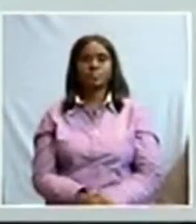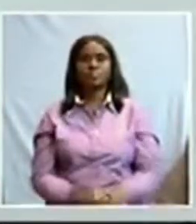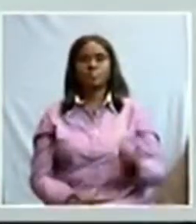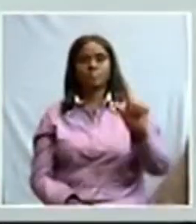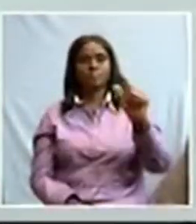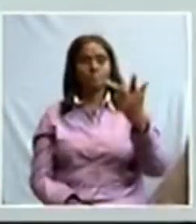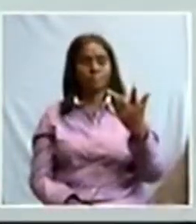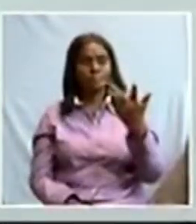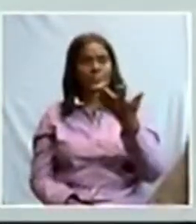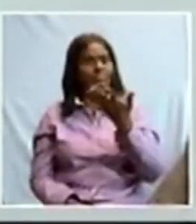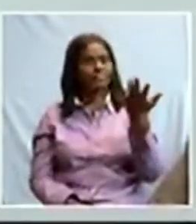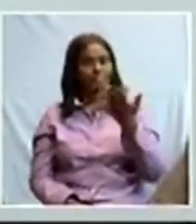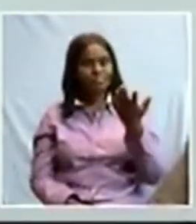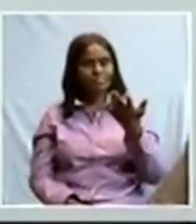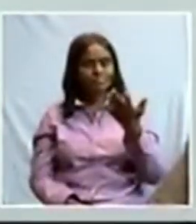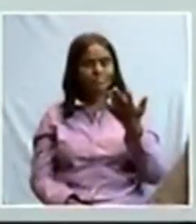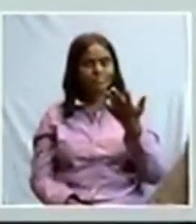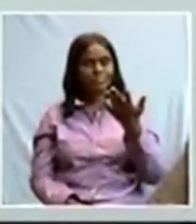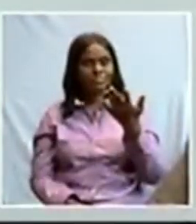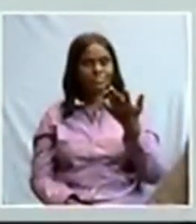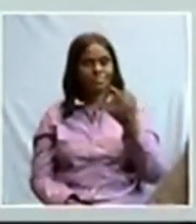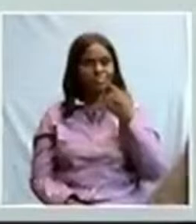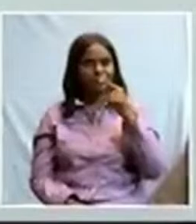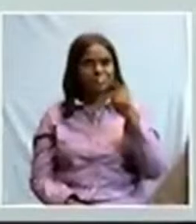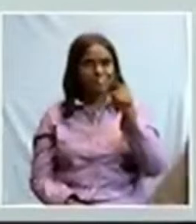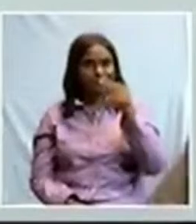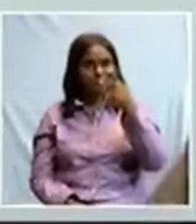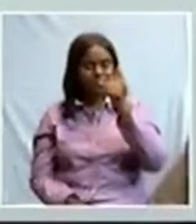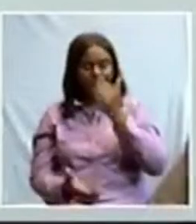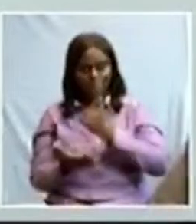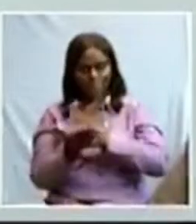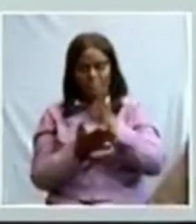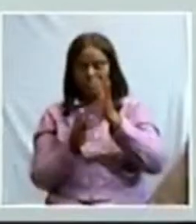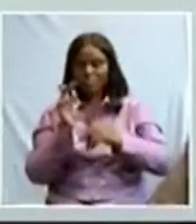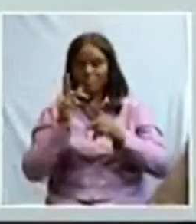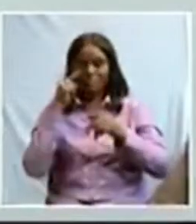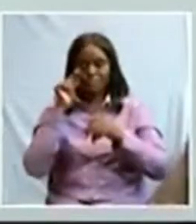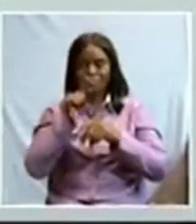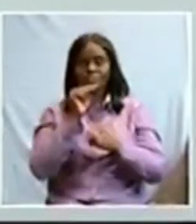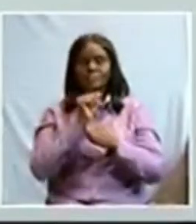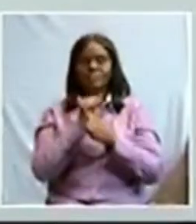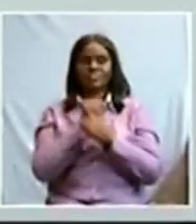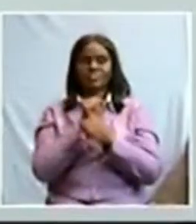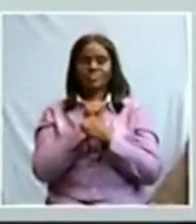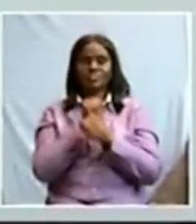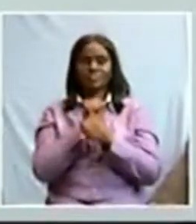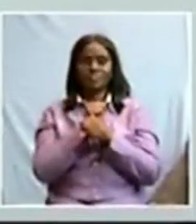2023, nothing. What are you telling? Are you the right people for these jobs?